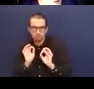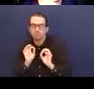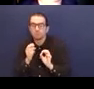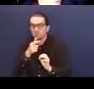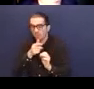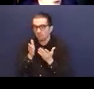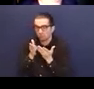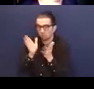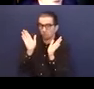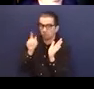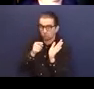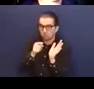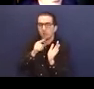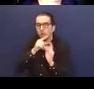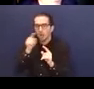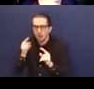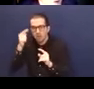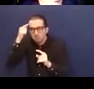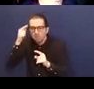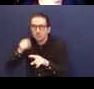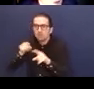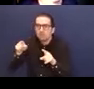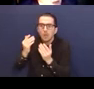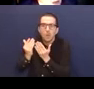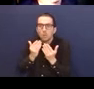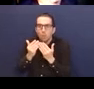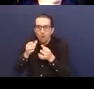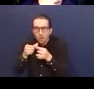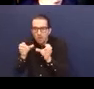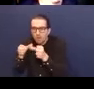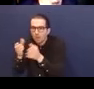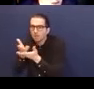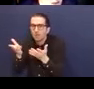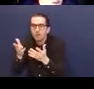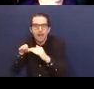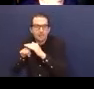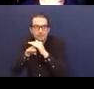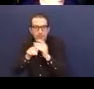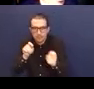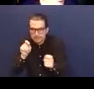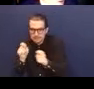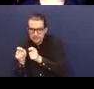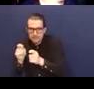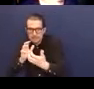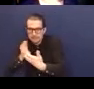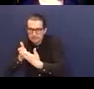by the numbers with ramps and accessible toilets, not necessarily access to the